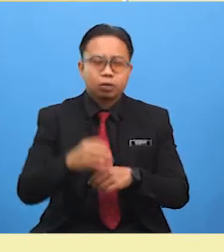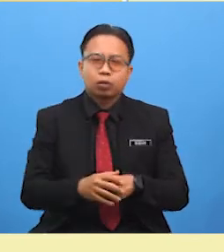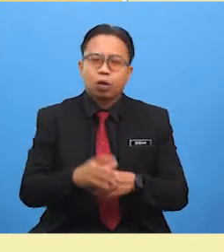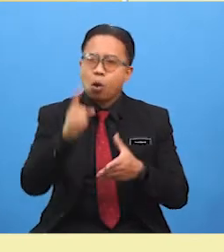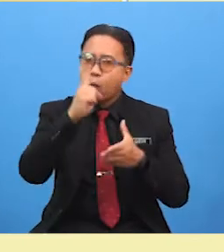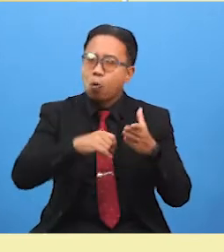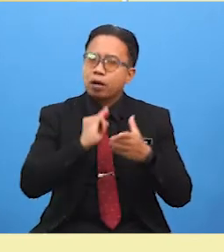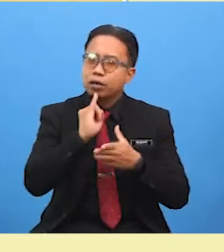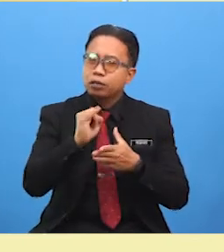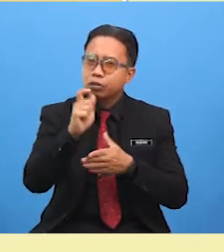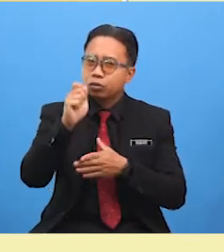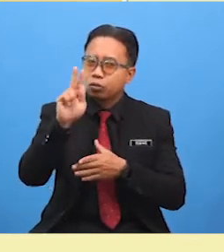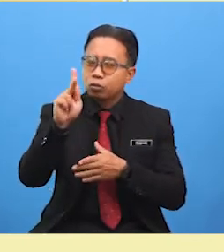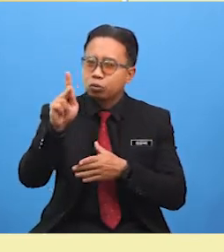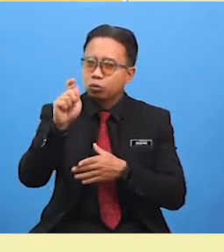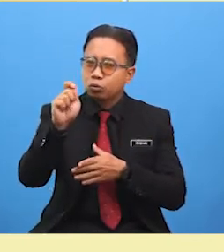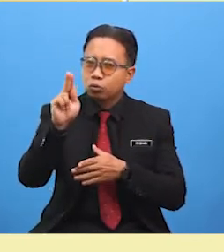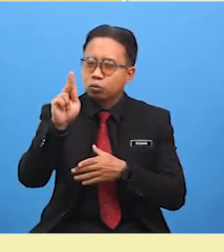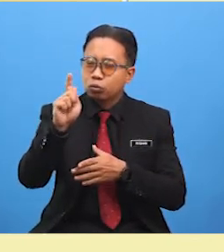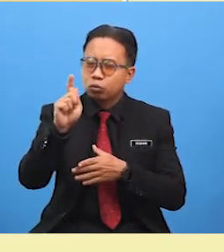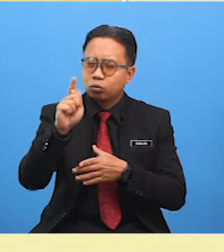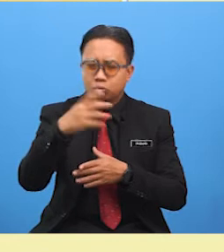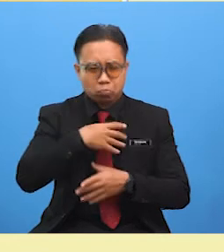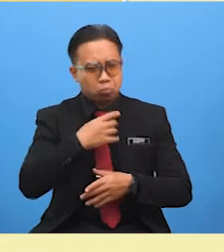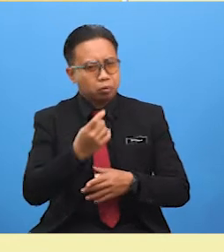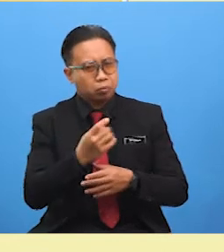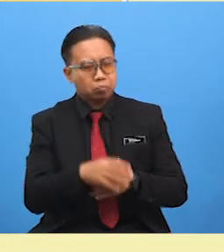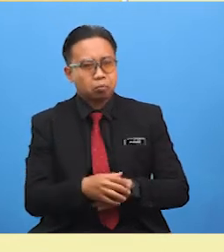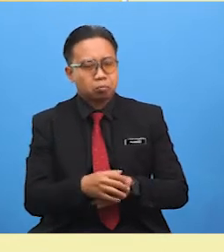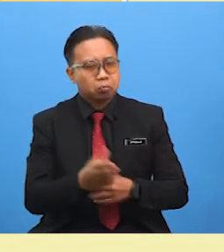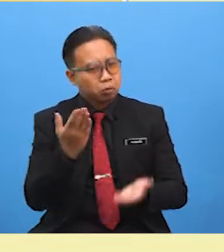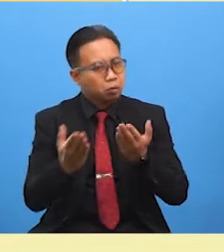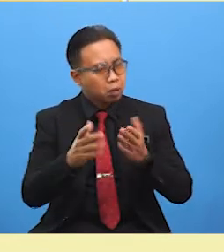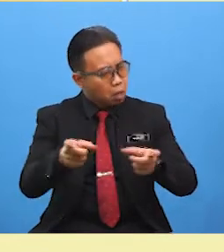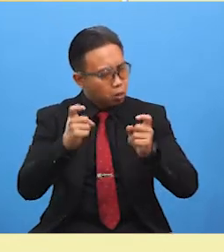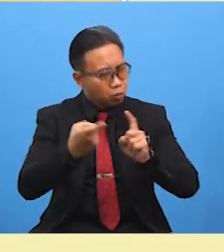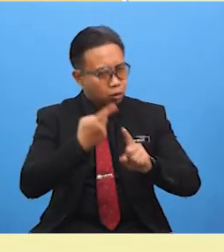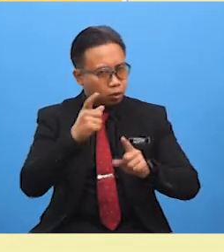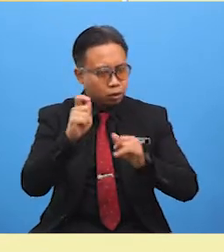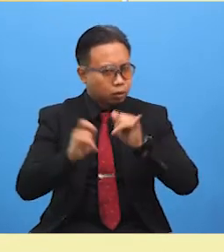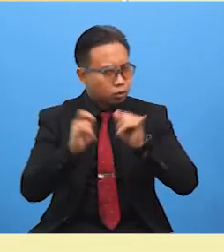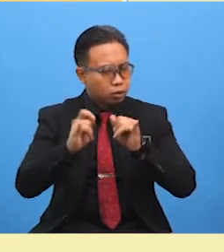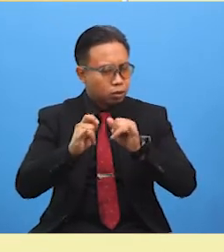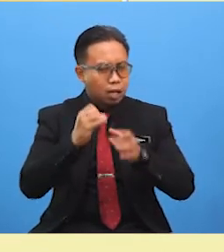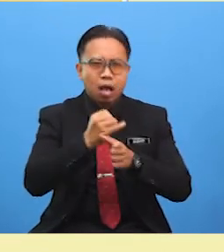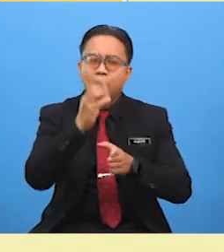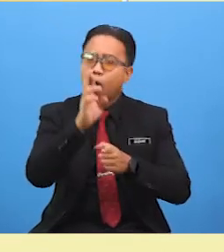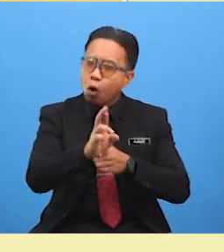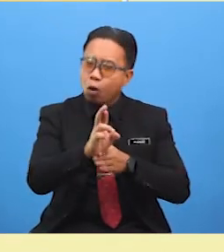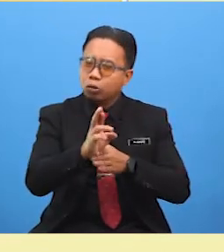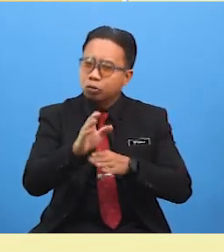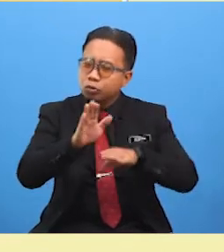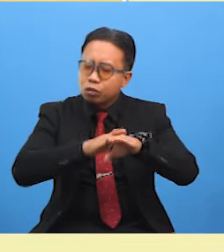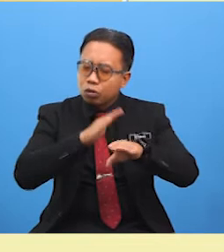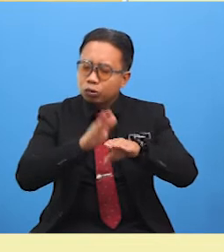tuk-tuk like. Can you imagine if tuk-tuk can actually be faster than taxis? What if they're actually slower? And finally, the